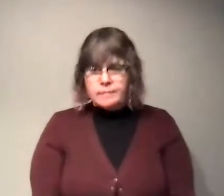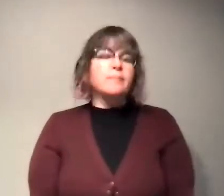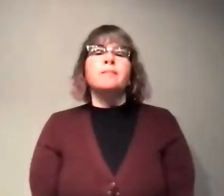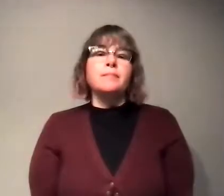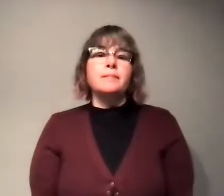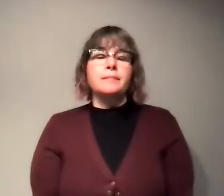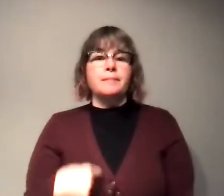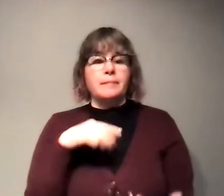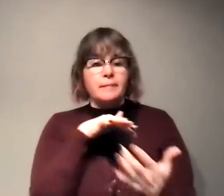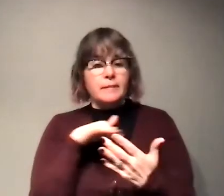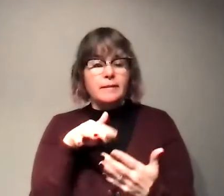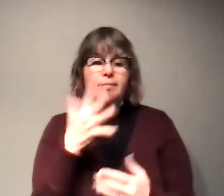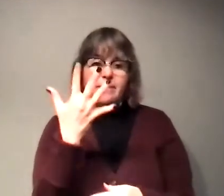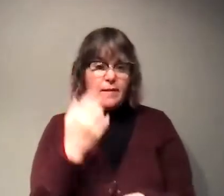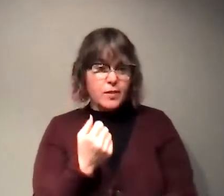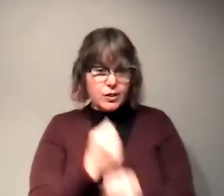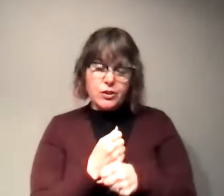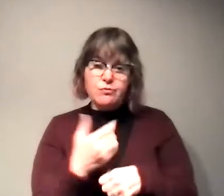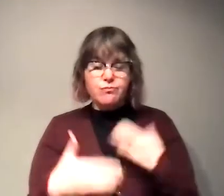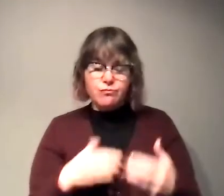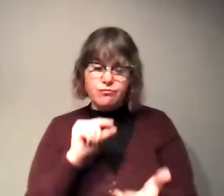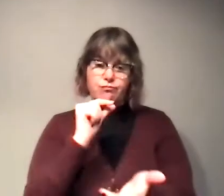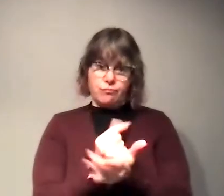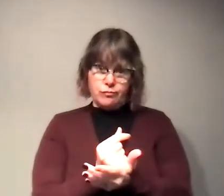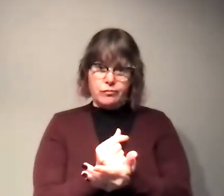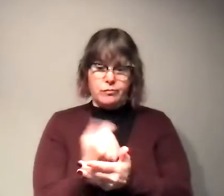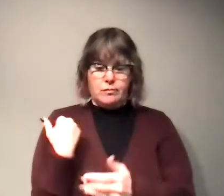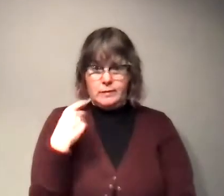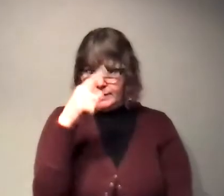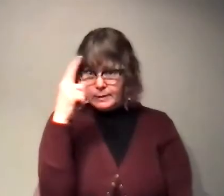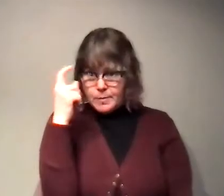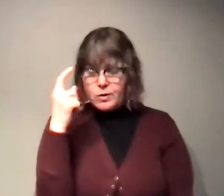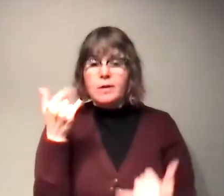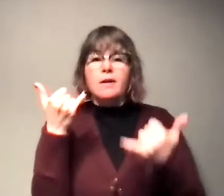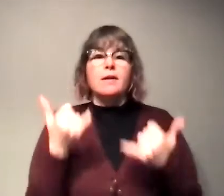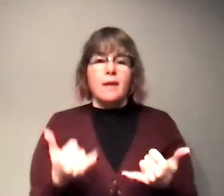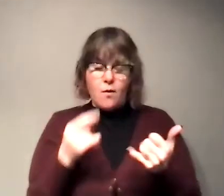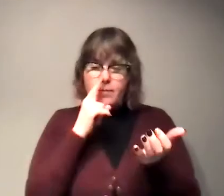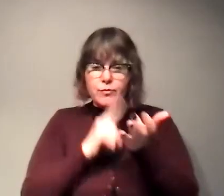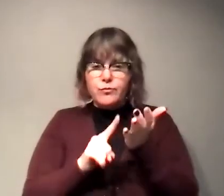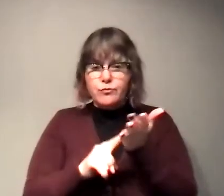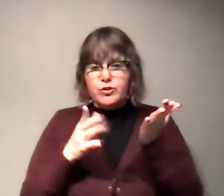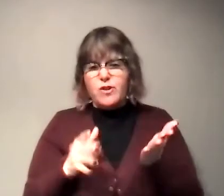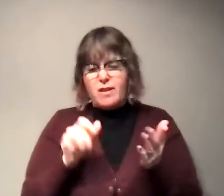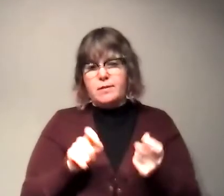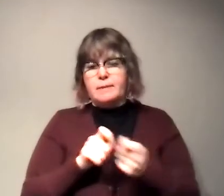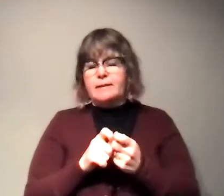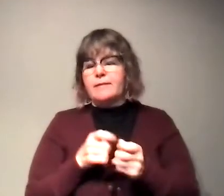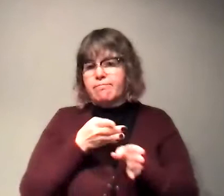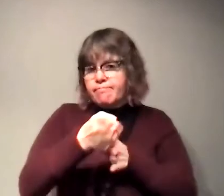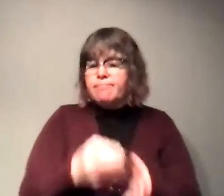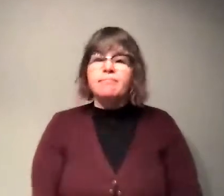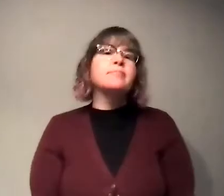I studied for about 5 years and I graduated last summer, and now I'm a researcher in that area.